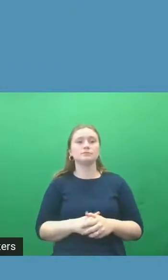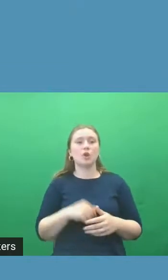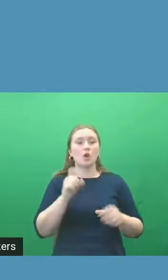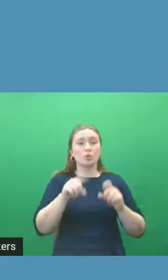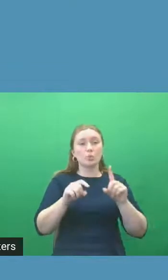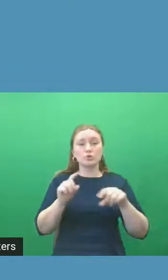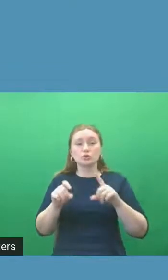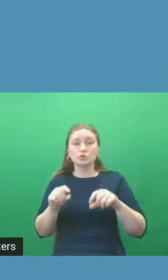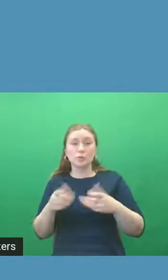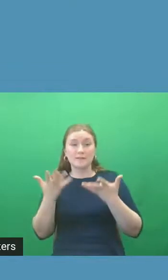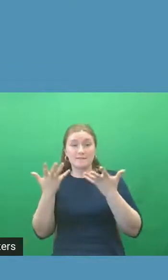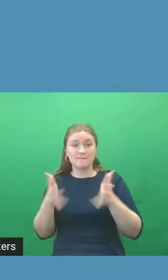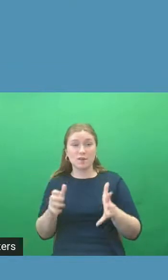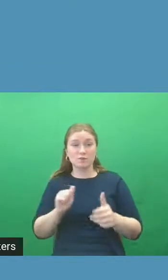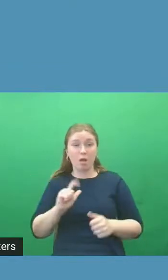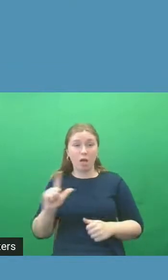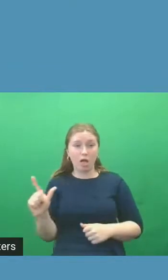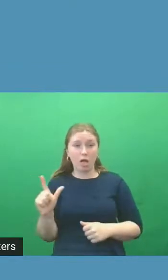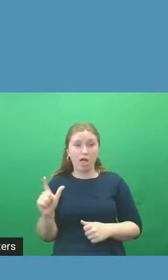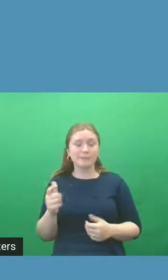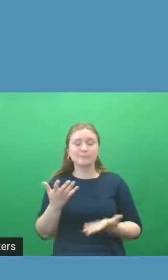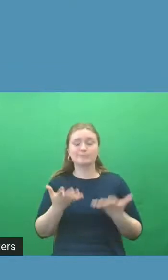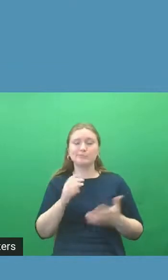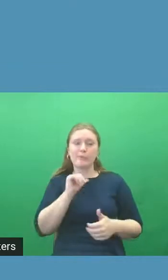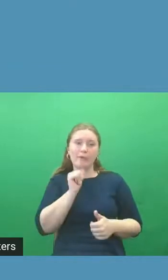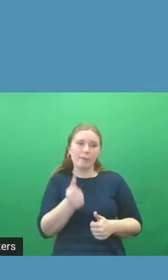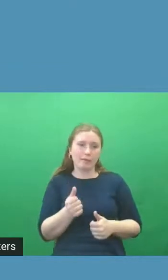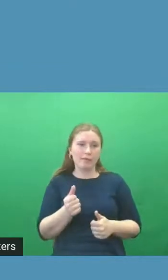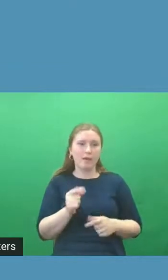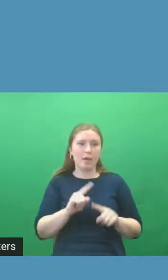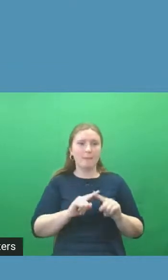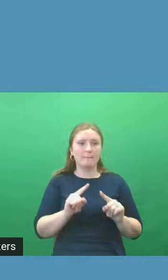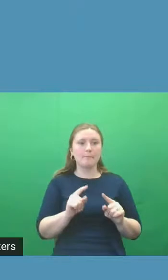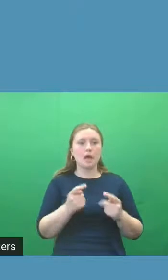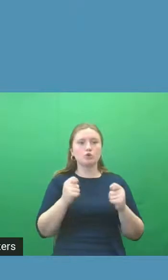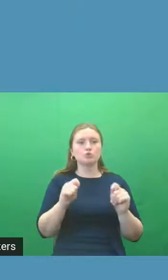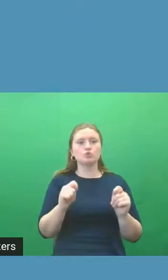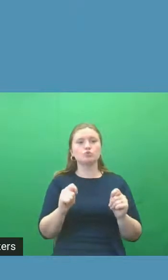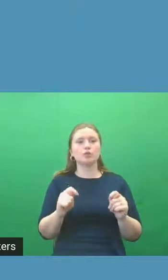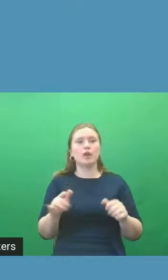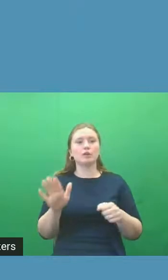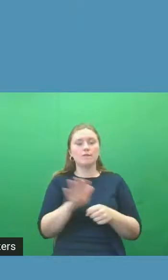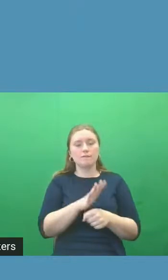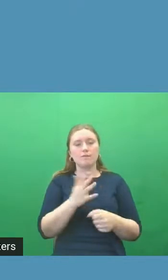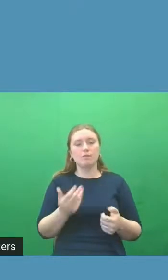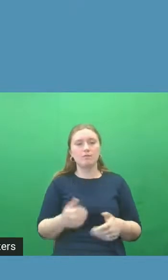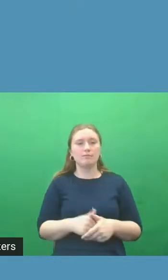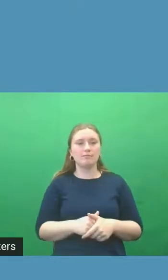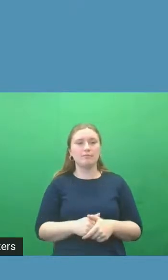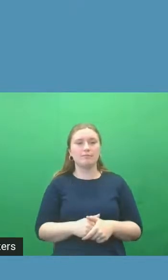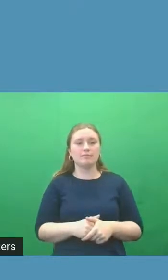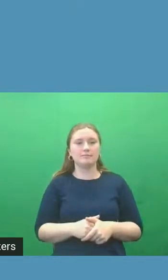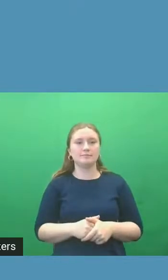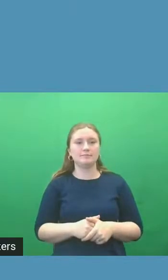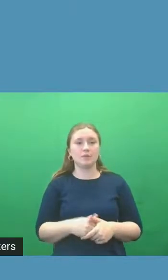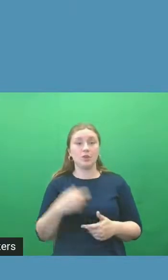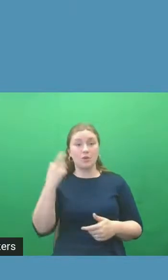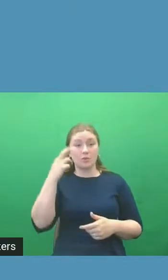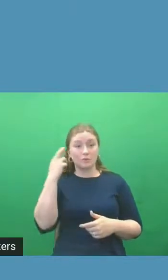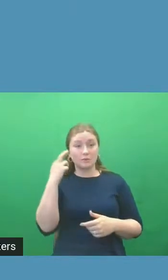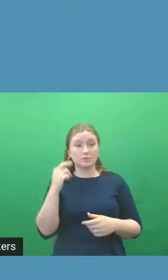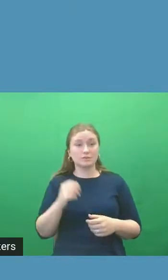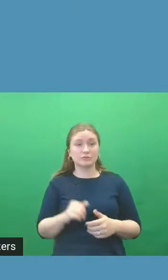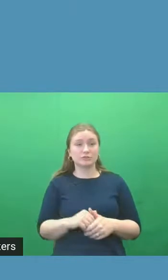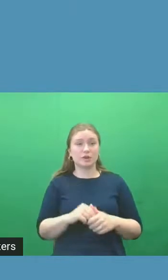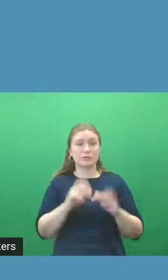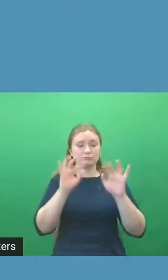live session, and other questions may arise after reflecting on a program. For this reason, we've set up the online community forum